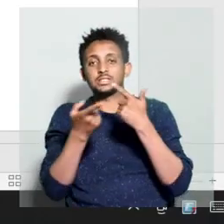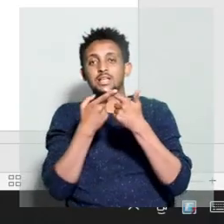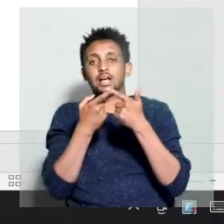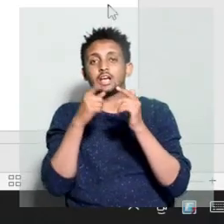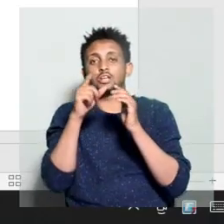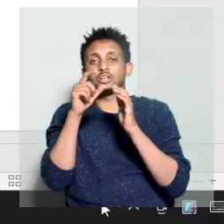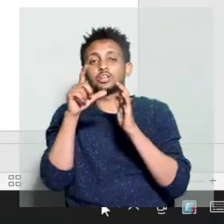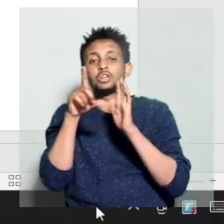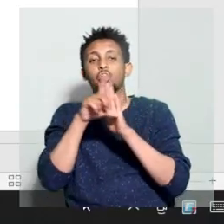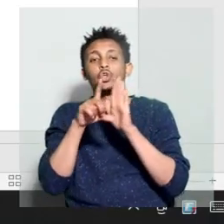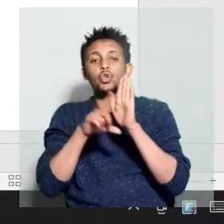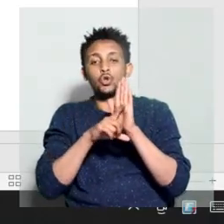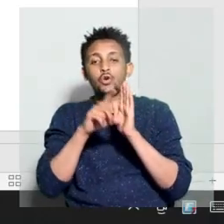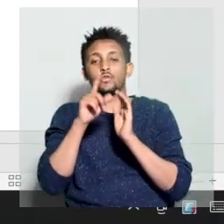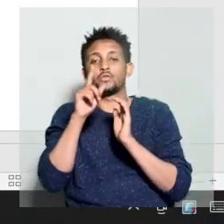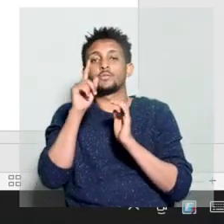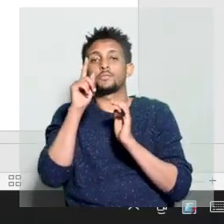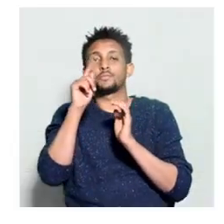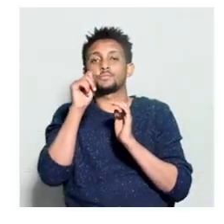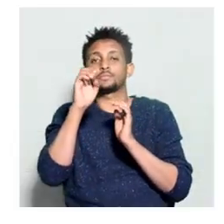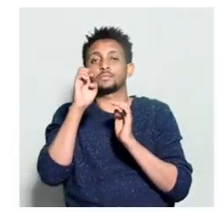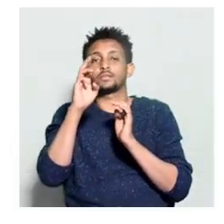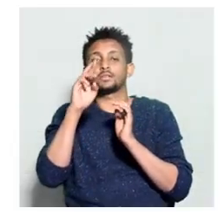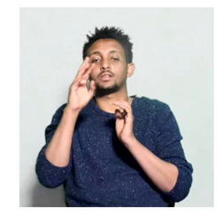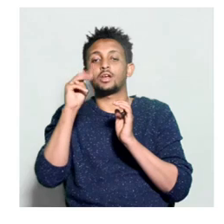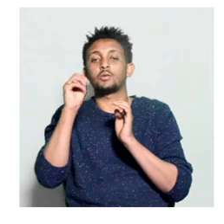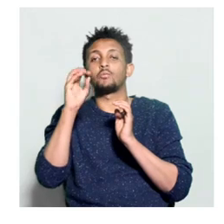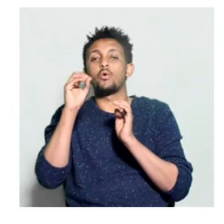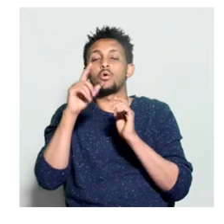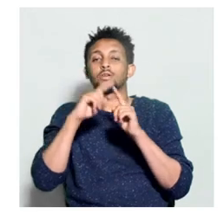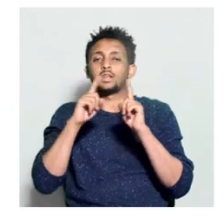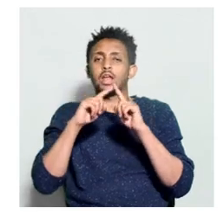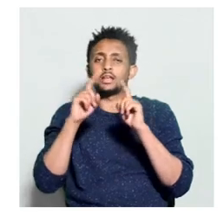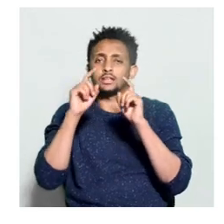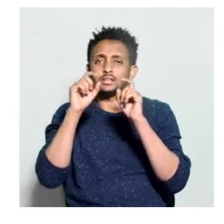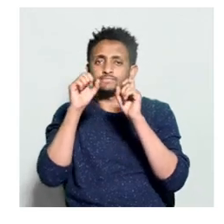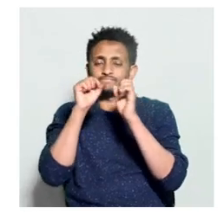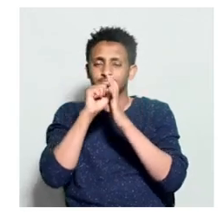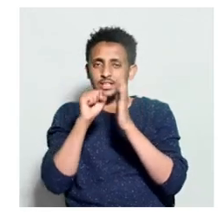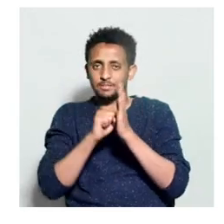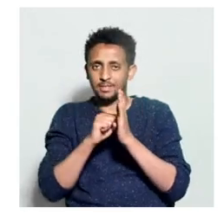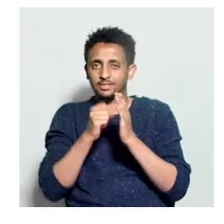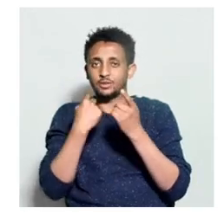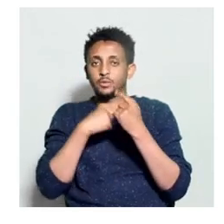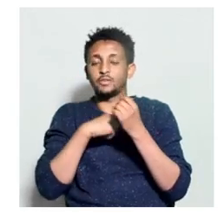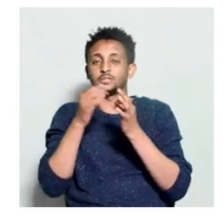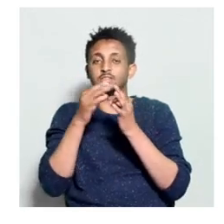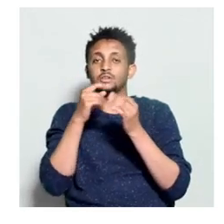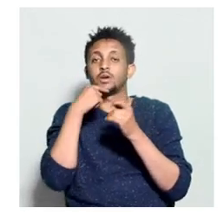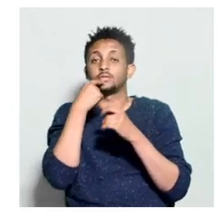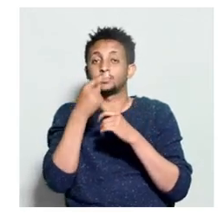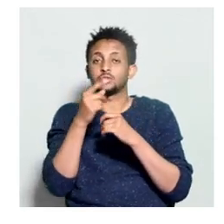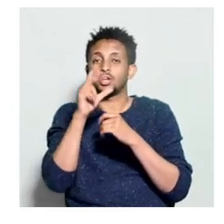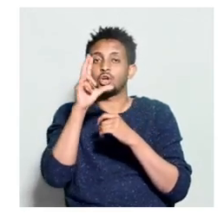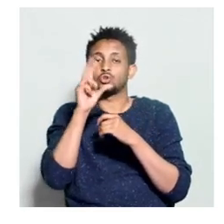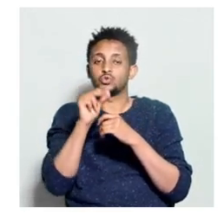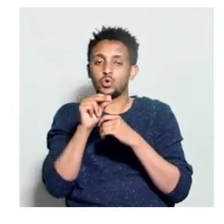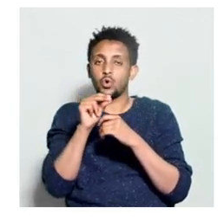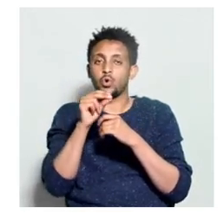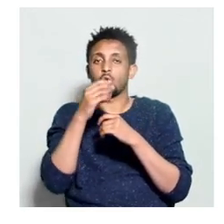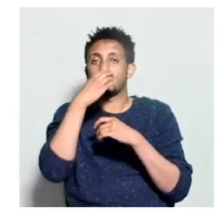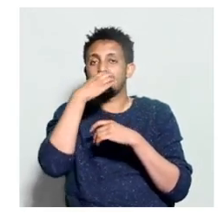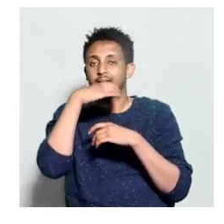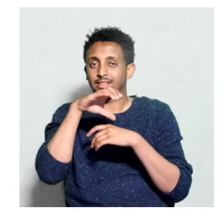law of thermodynamics. We are able to state different statements of thermodynamics. We have said that no